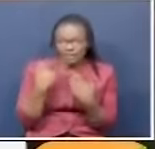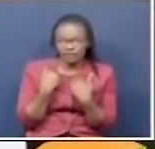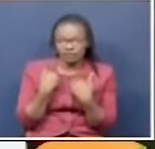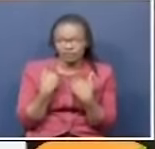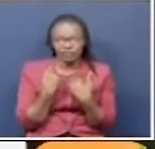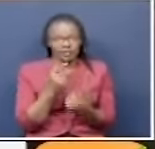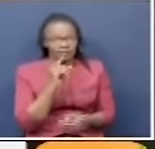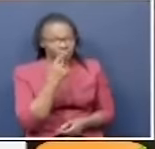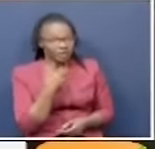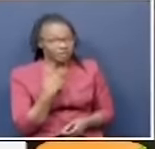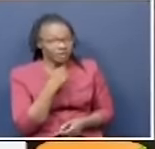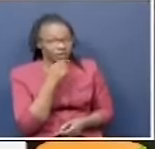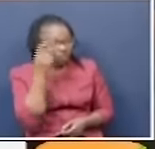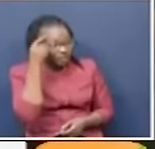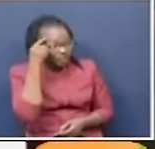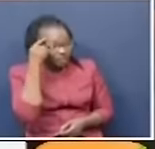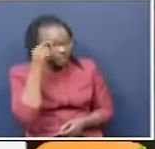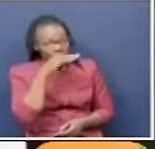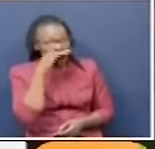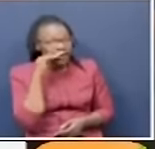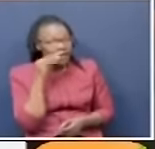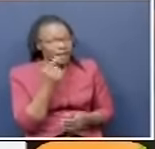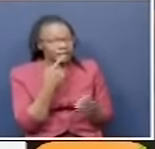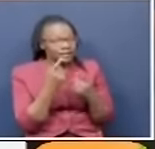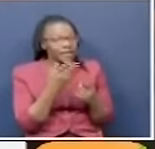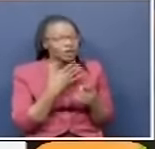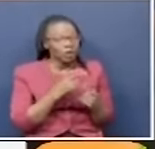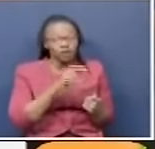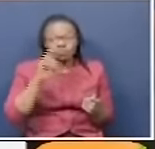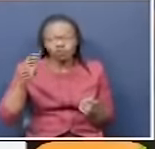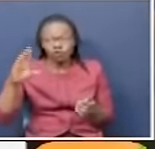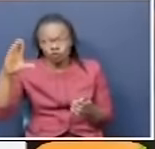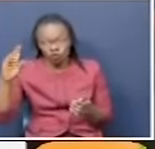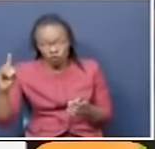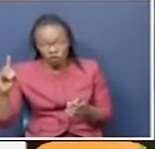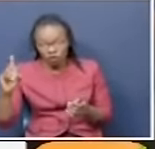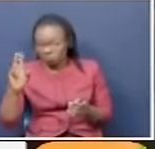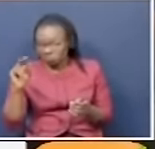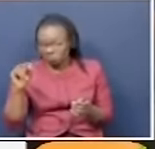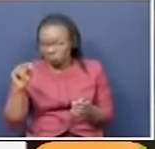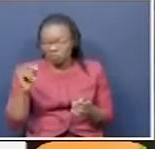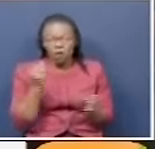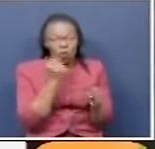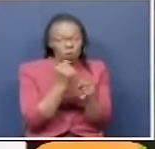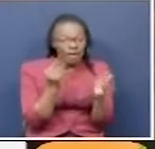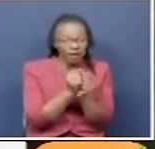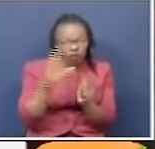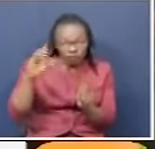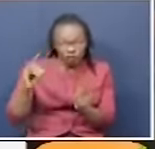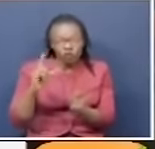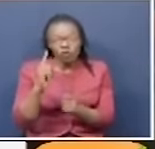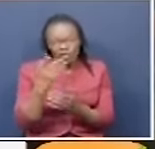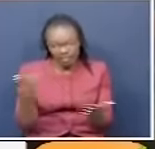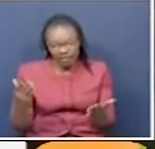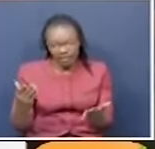think Musalia is talking about joining CORD. Working with CORD is one thing. Joining CORD is a different story. Mm-hmm. I mean, I think we